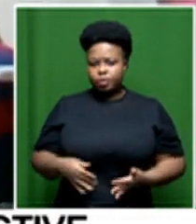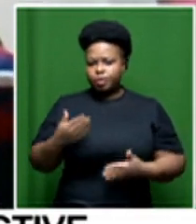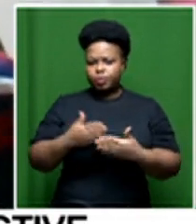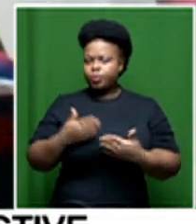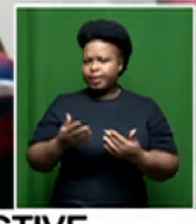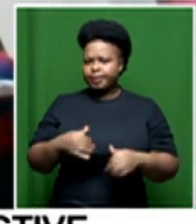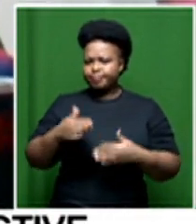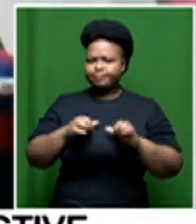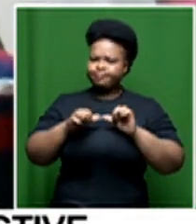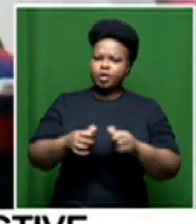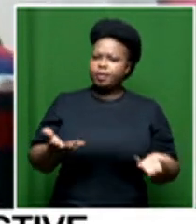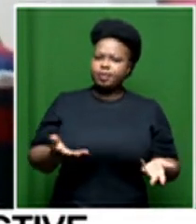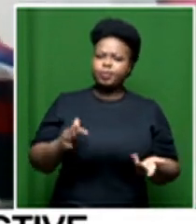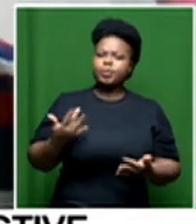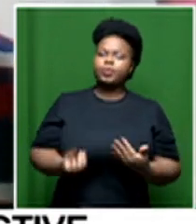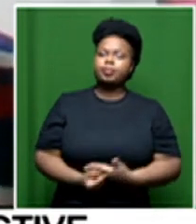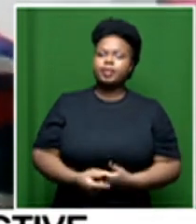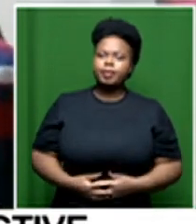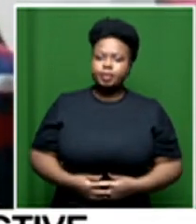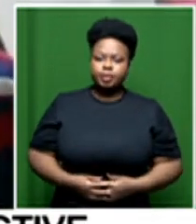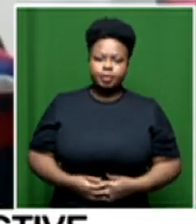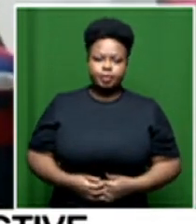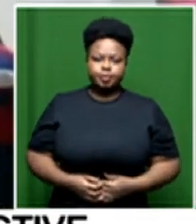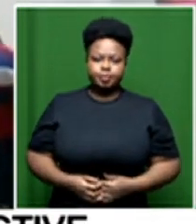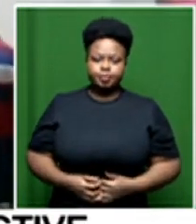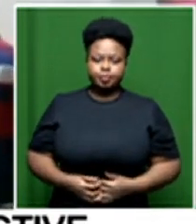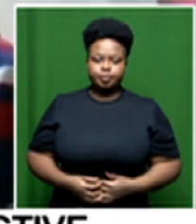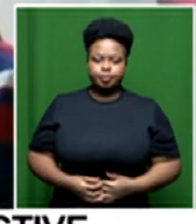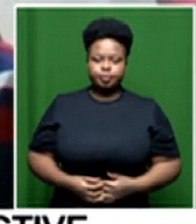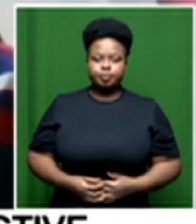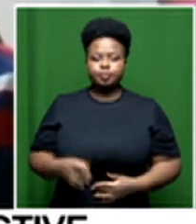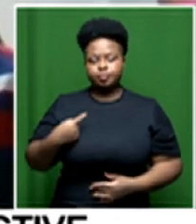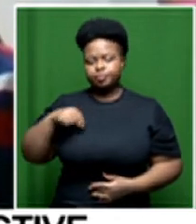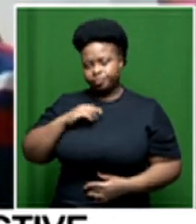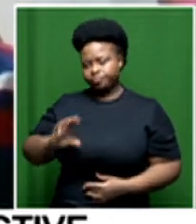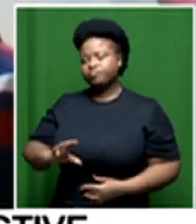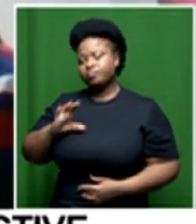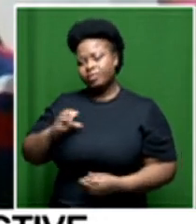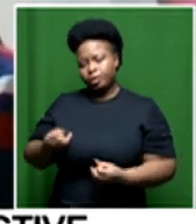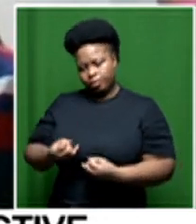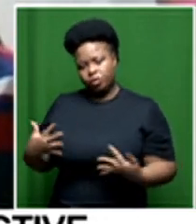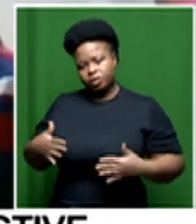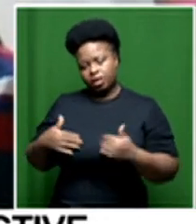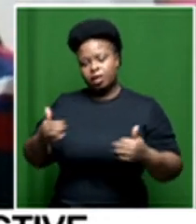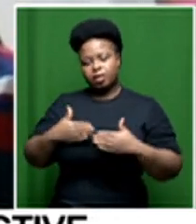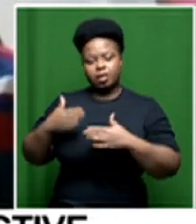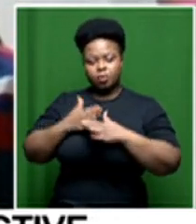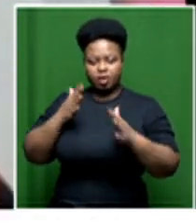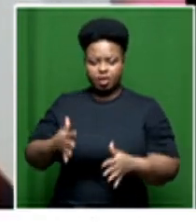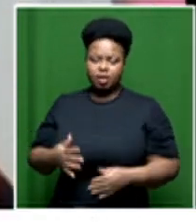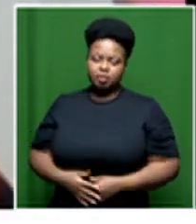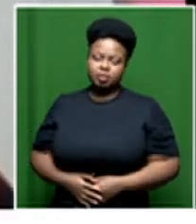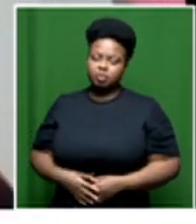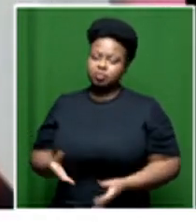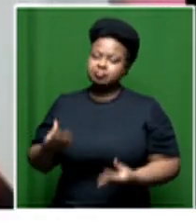as they always have? Or what then? We are confident that the majority of healthcare workers will